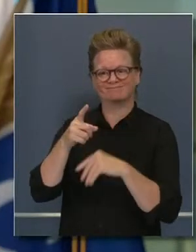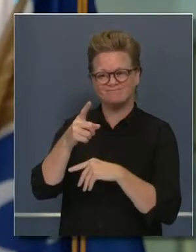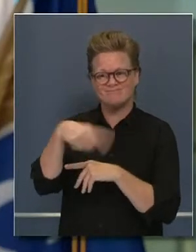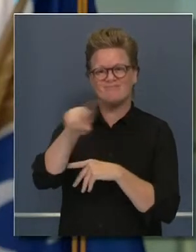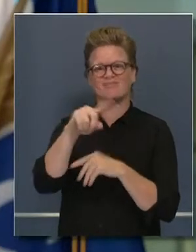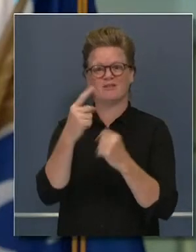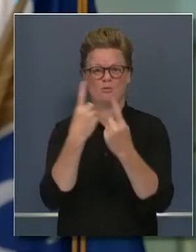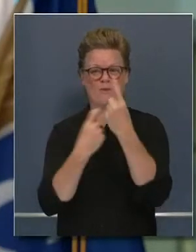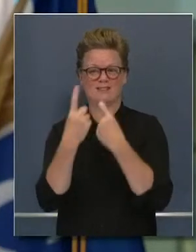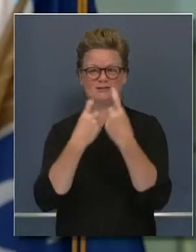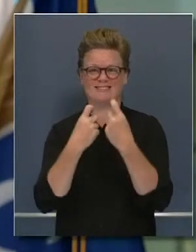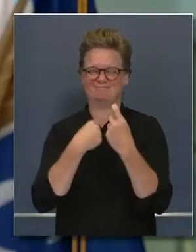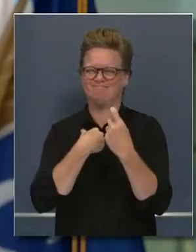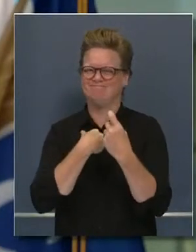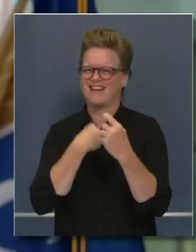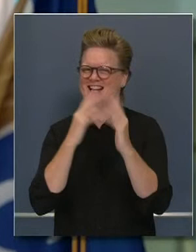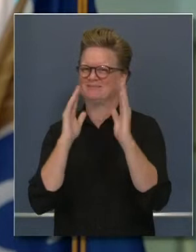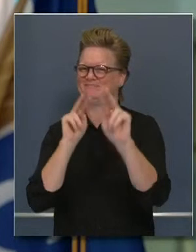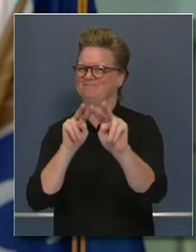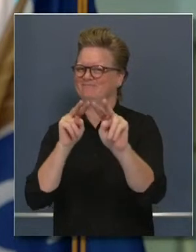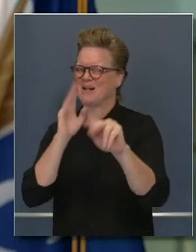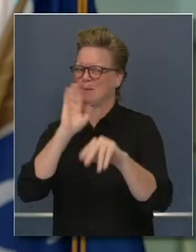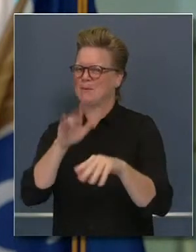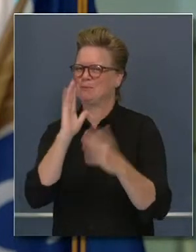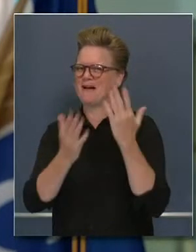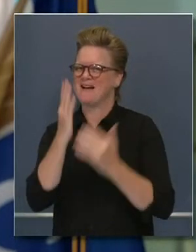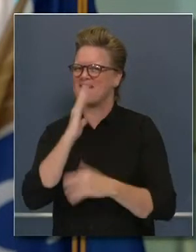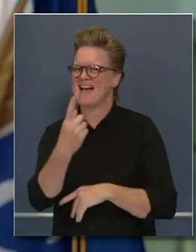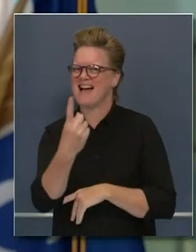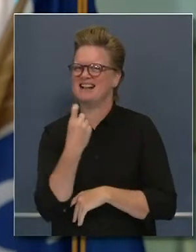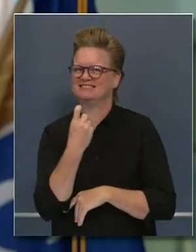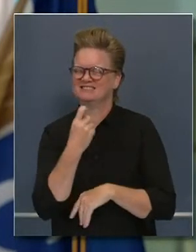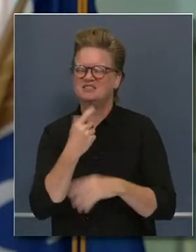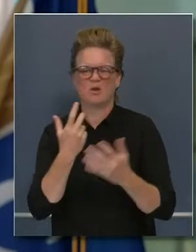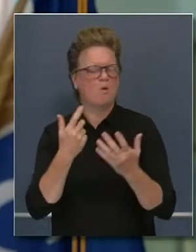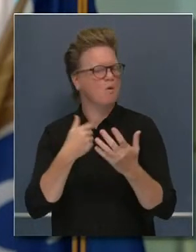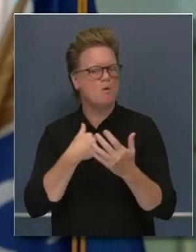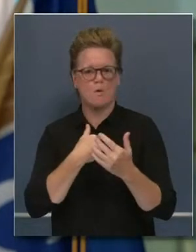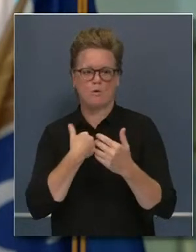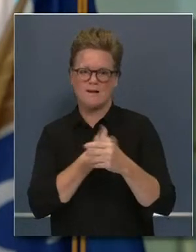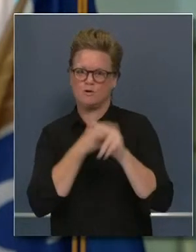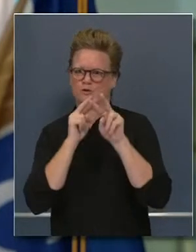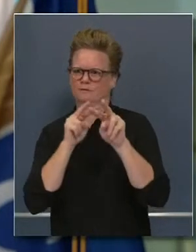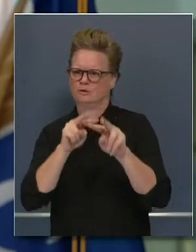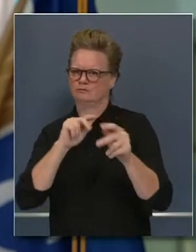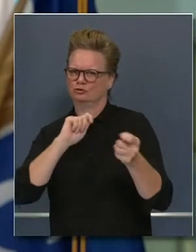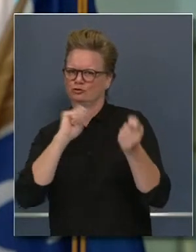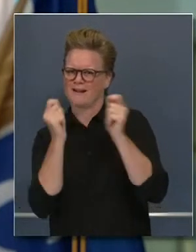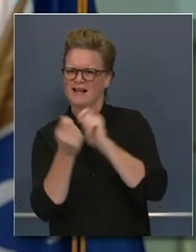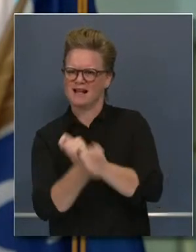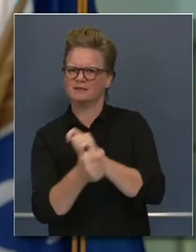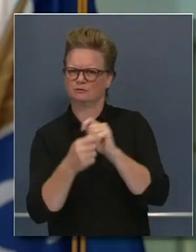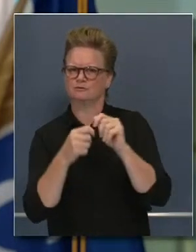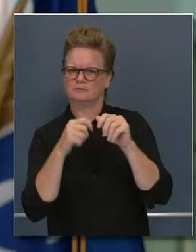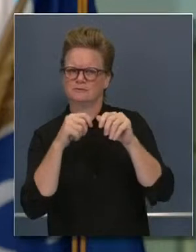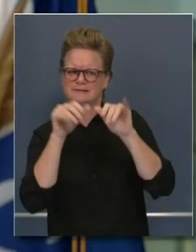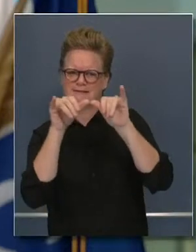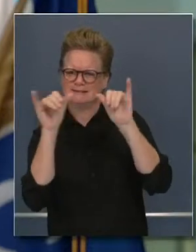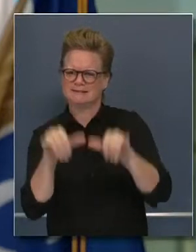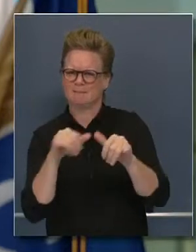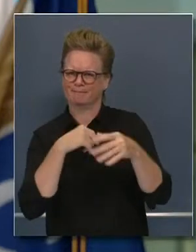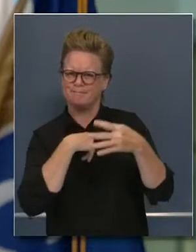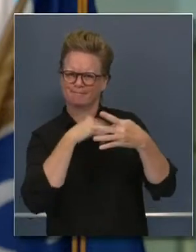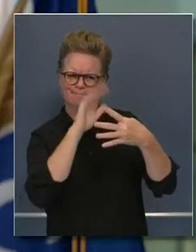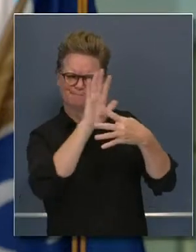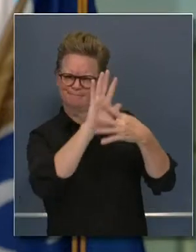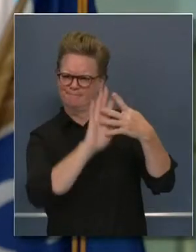for working with us and to the team here at the state for working with Marin to make sure that we have accurate and updated